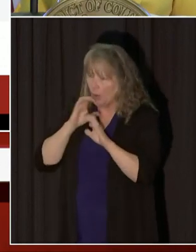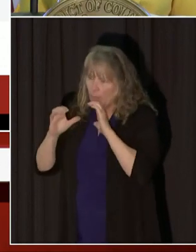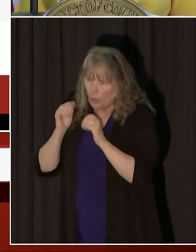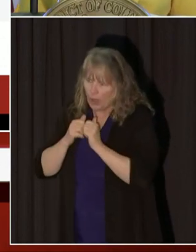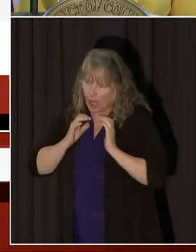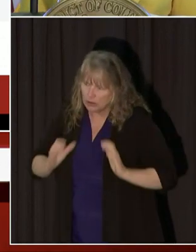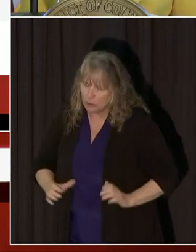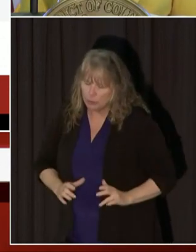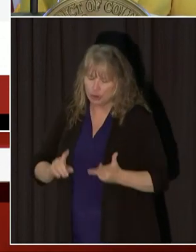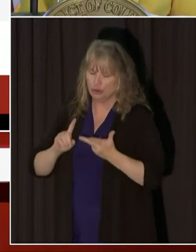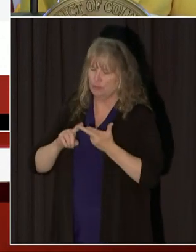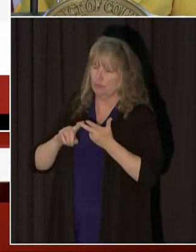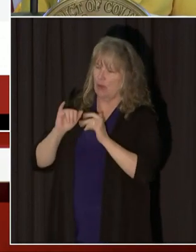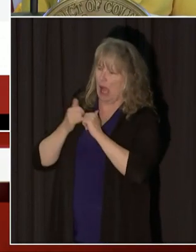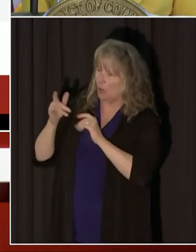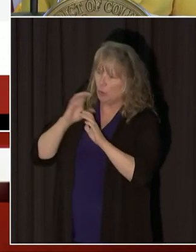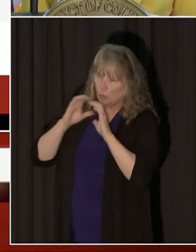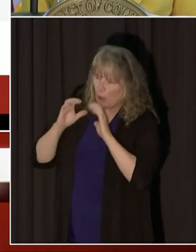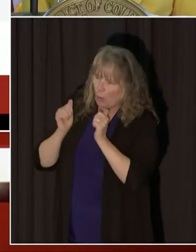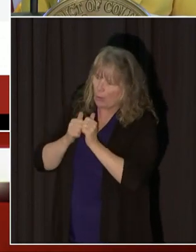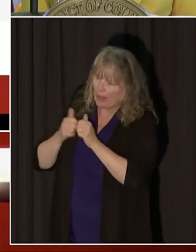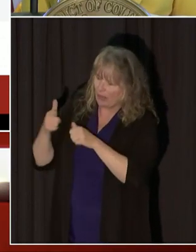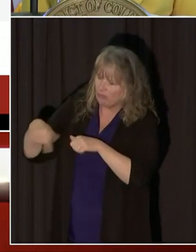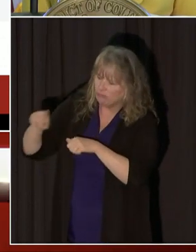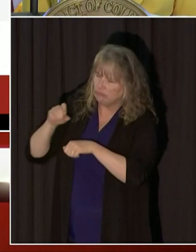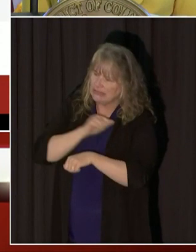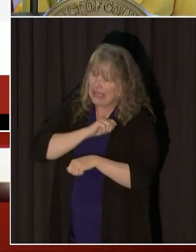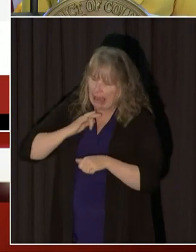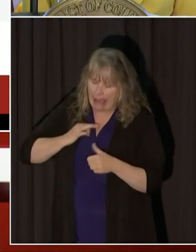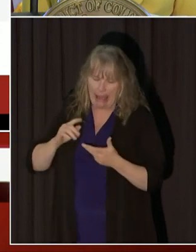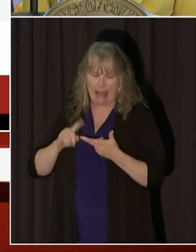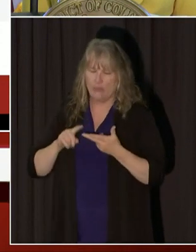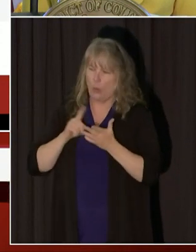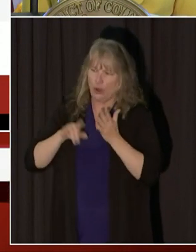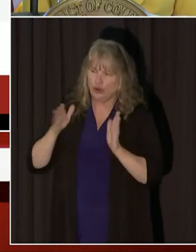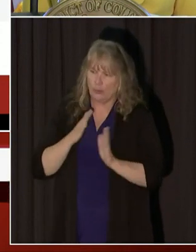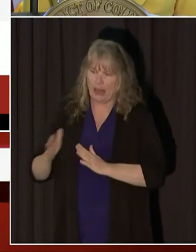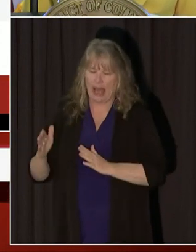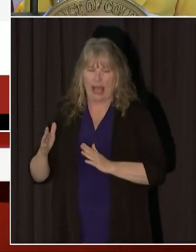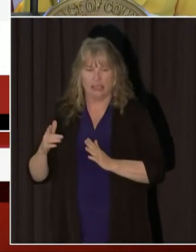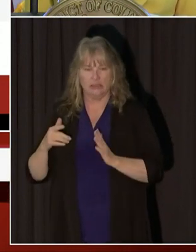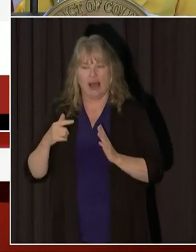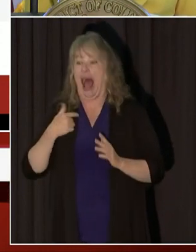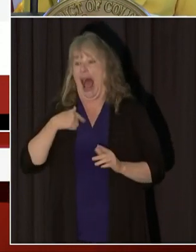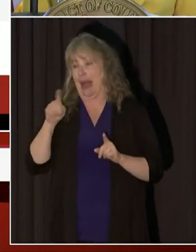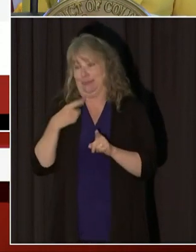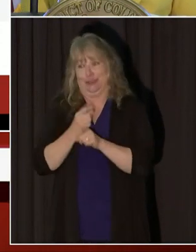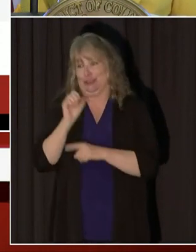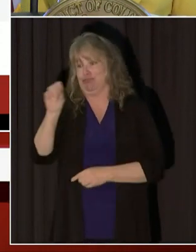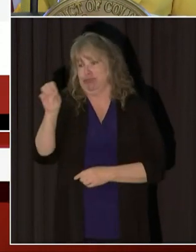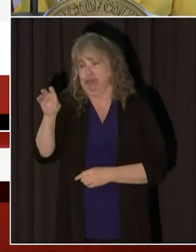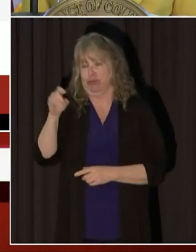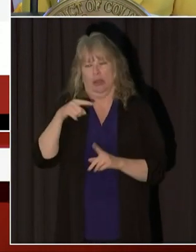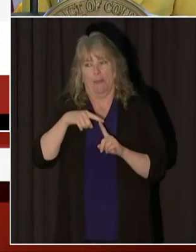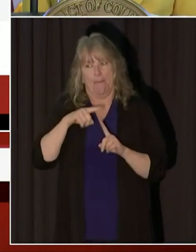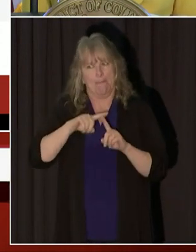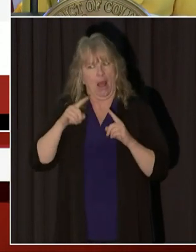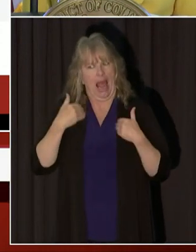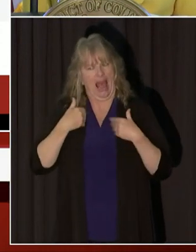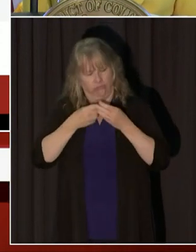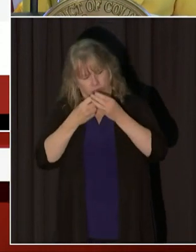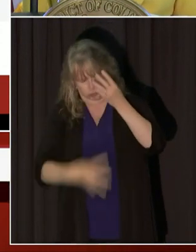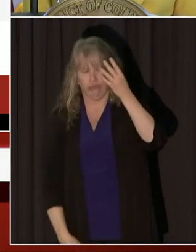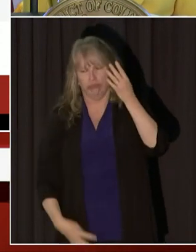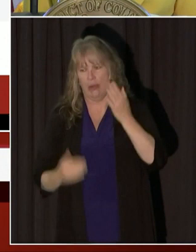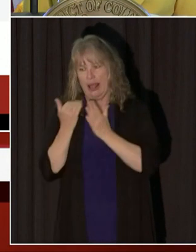their employees, what plans, and this is not an exhaustive list that I'm rattling off now, but how